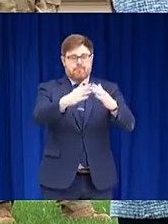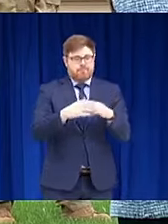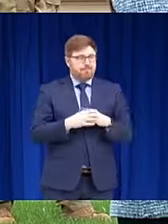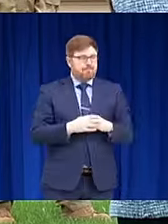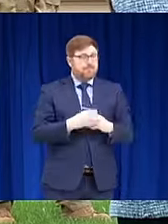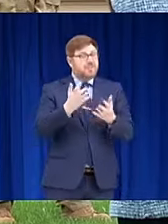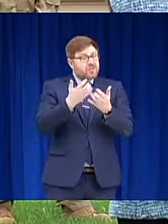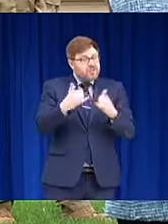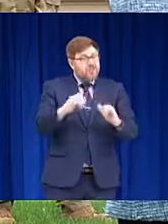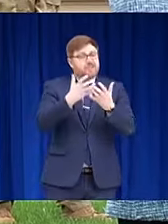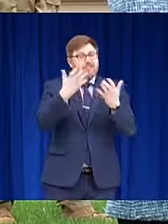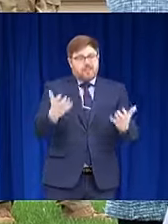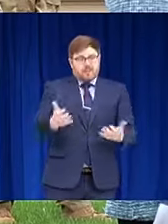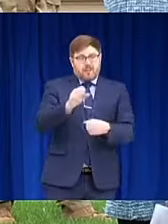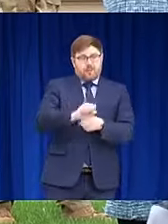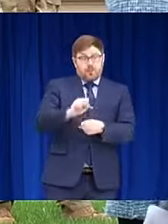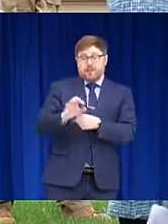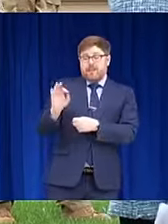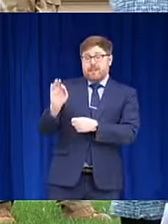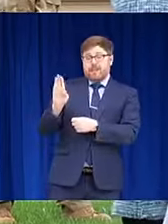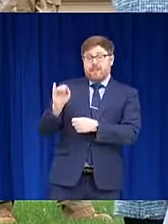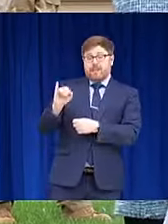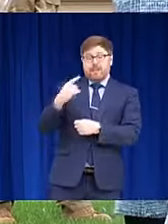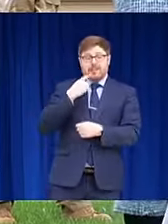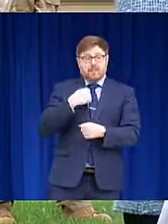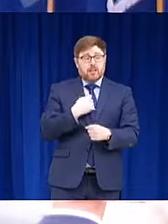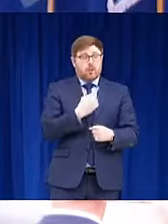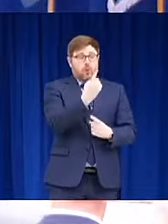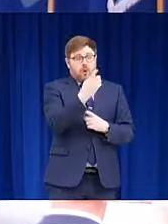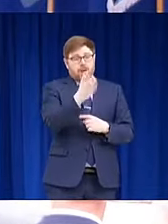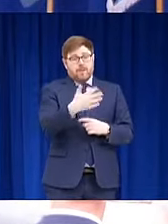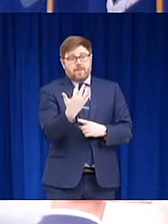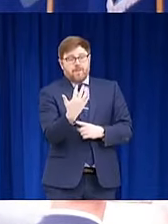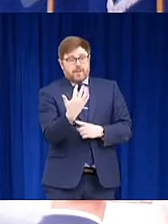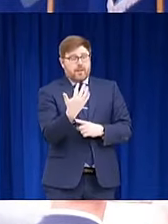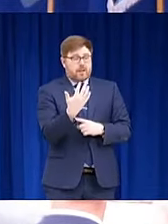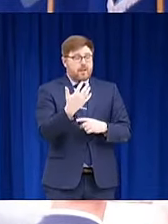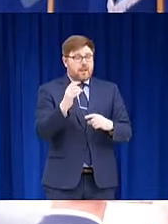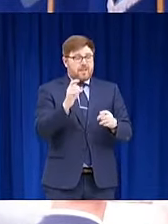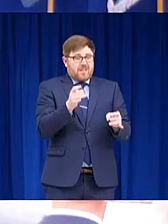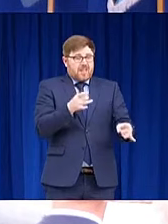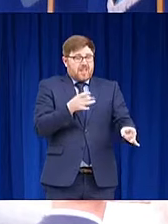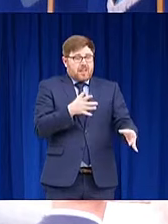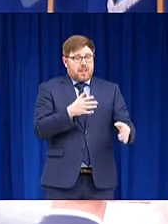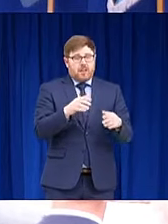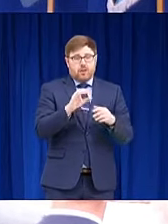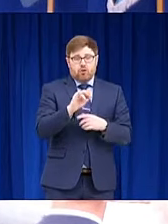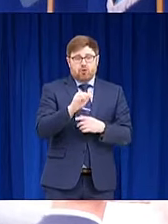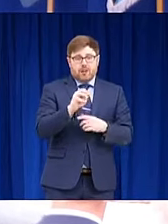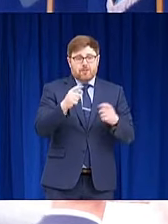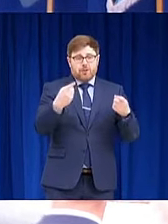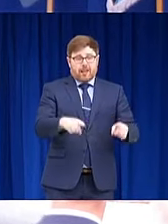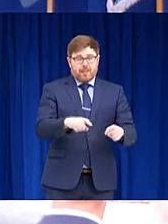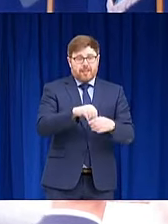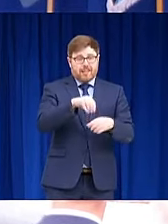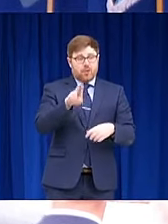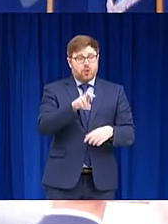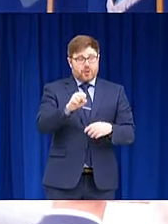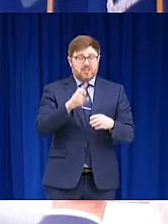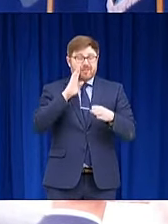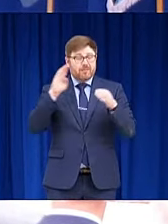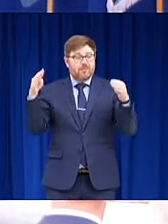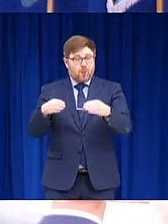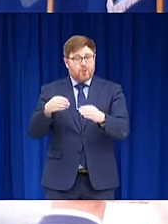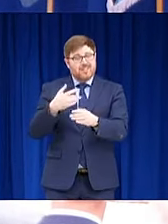According to the FBI, 1 in 5 violent hate crimes in the US are motivated by anti-LGBTQ+ sentiment. And those are just the ones